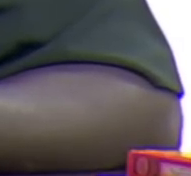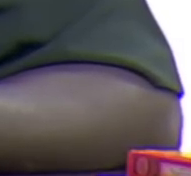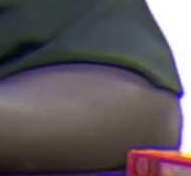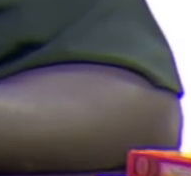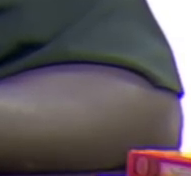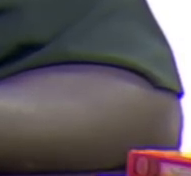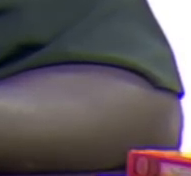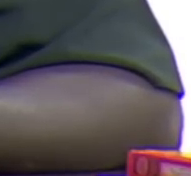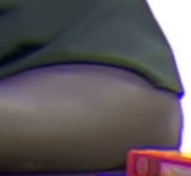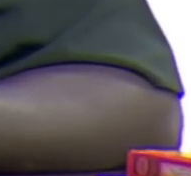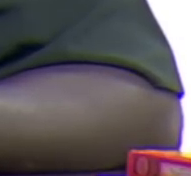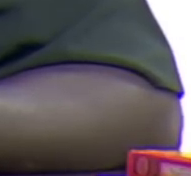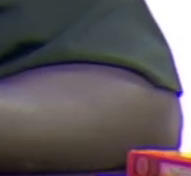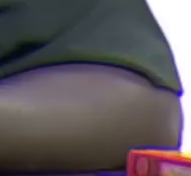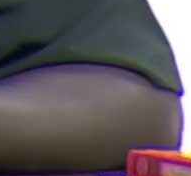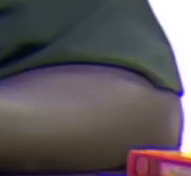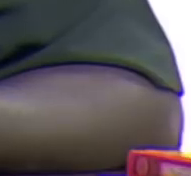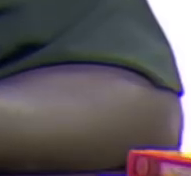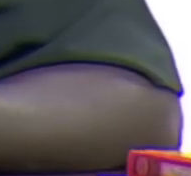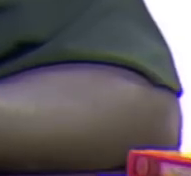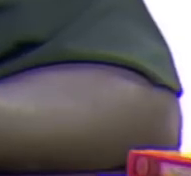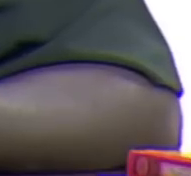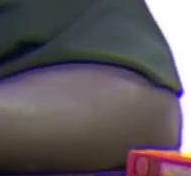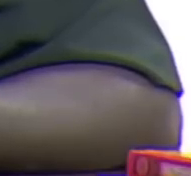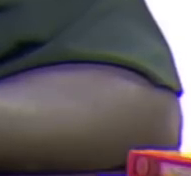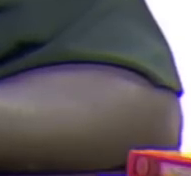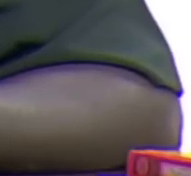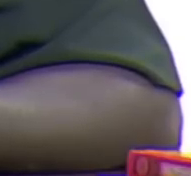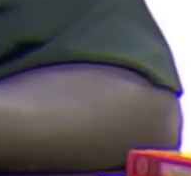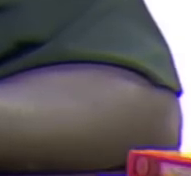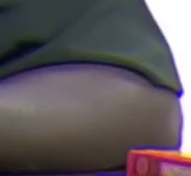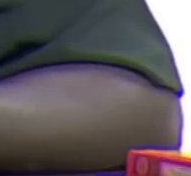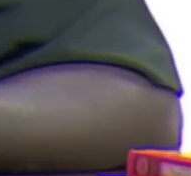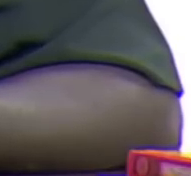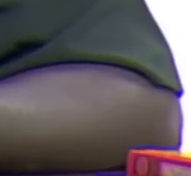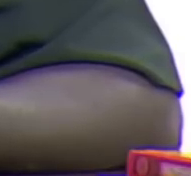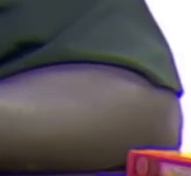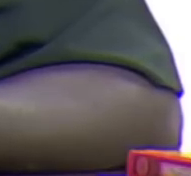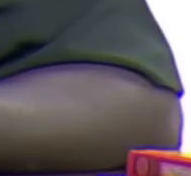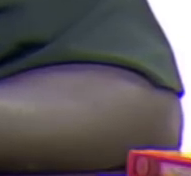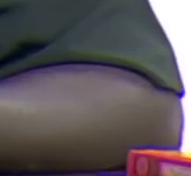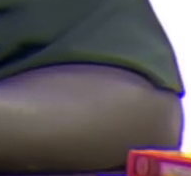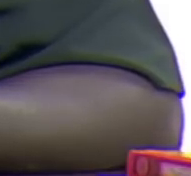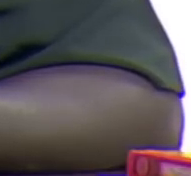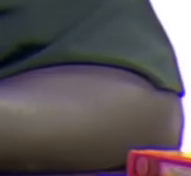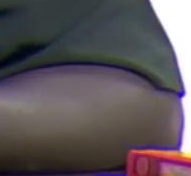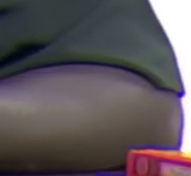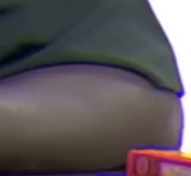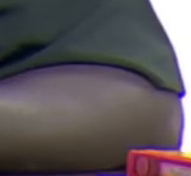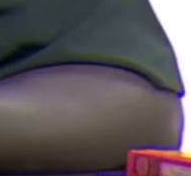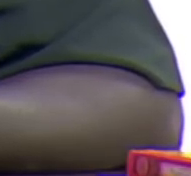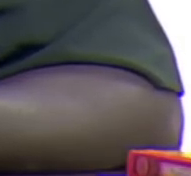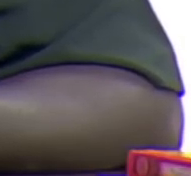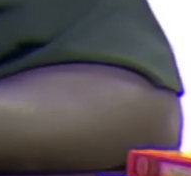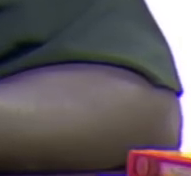And those who had the most or the best academic qualifications, with a minimum sometimes of at least